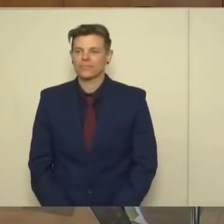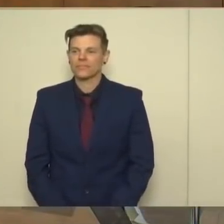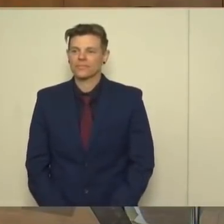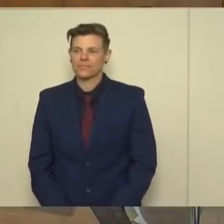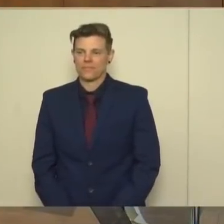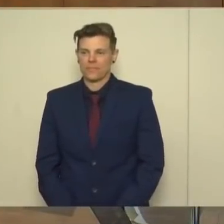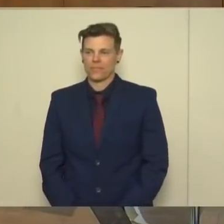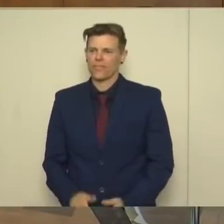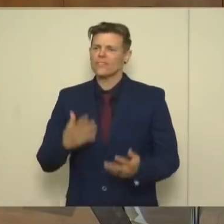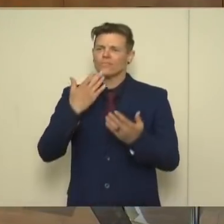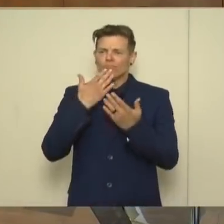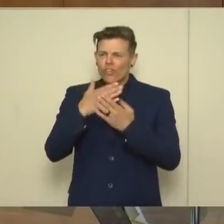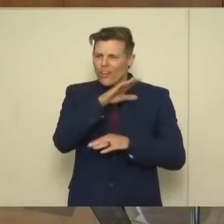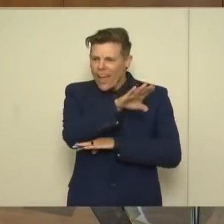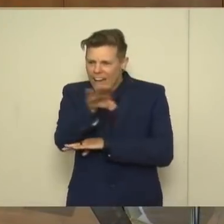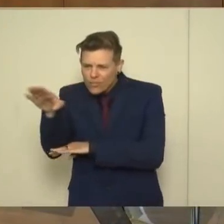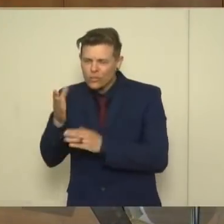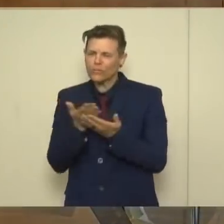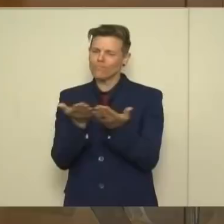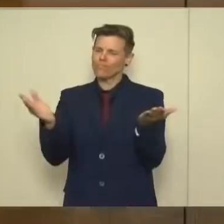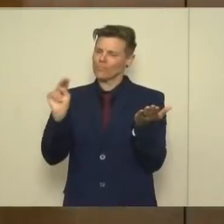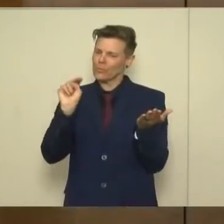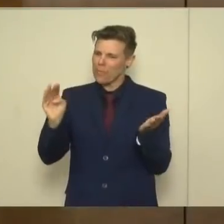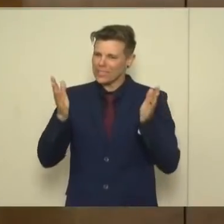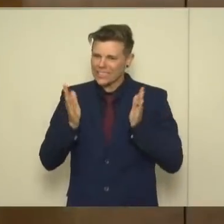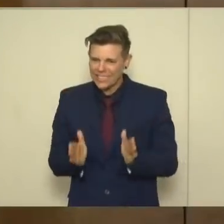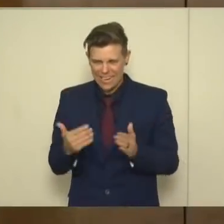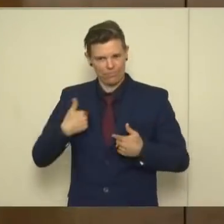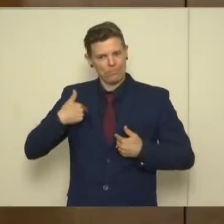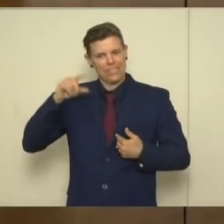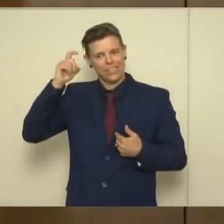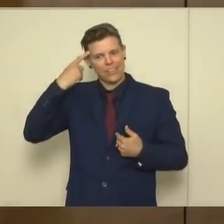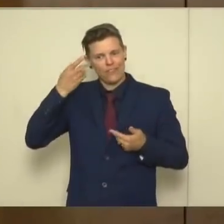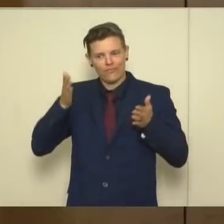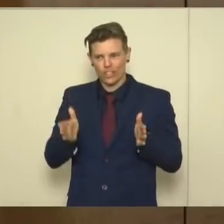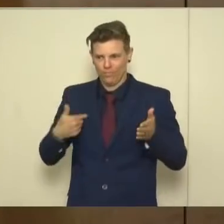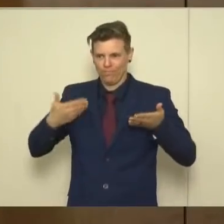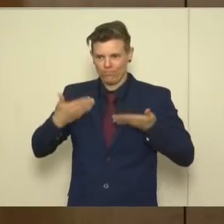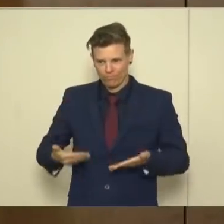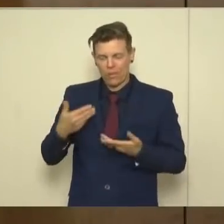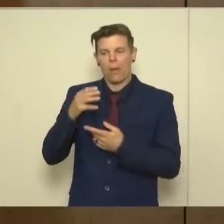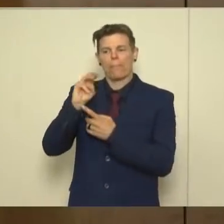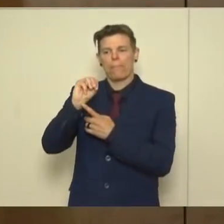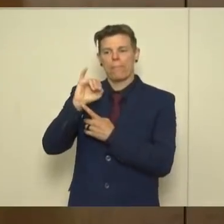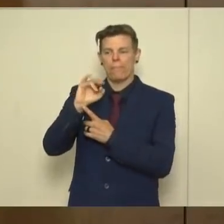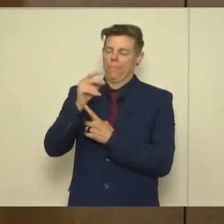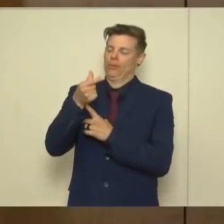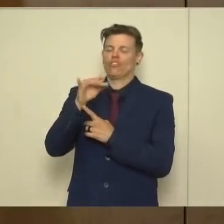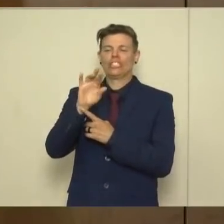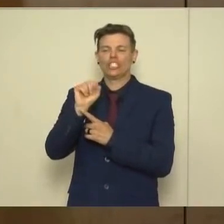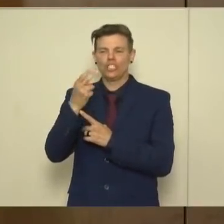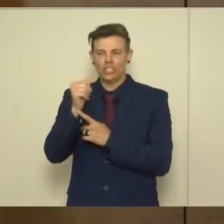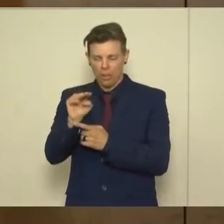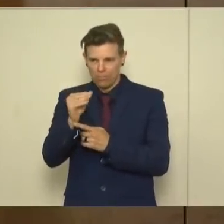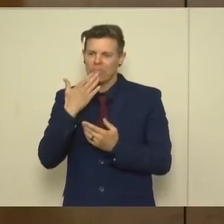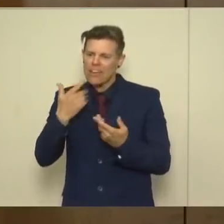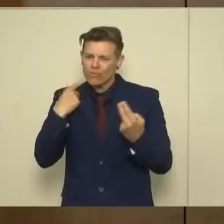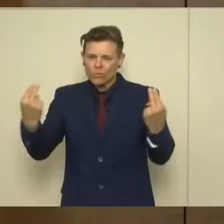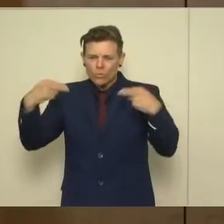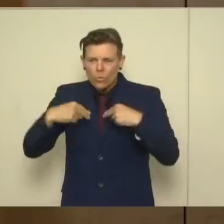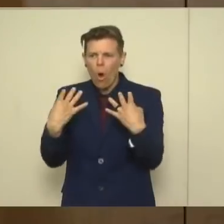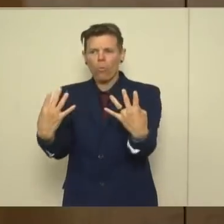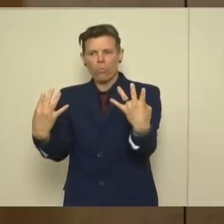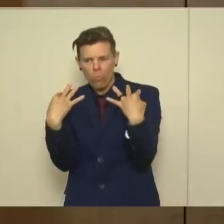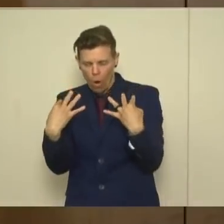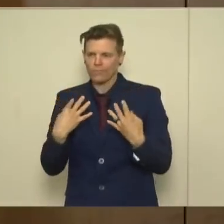Good afternoon, New Mexico. It's Governor Michelle Lujan Grisham, and thank you very much for joining us for our weekly COVID update.